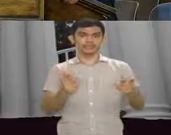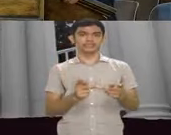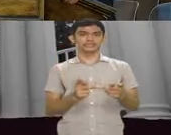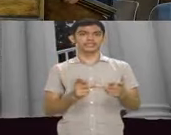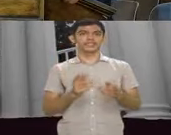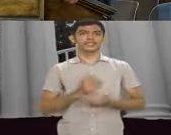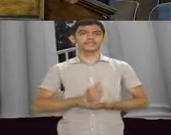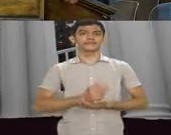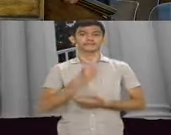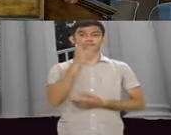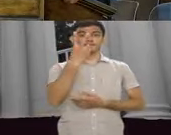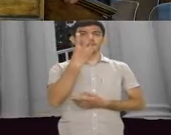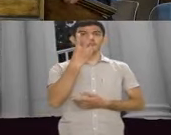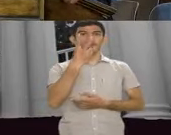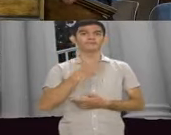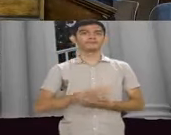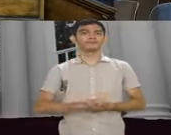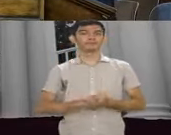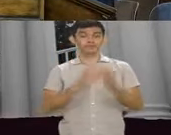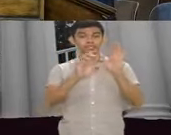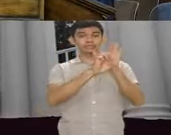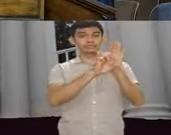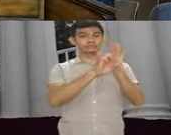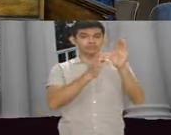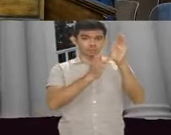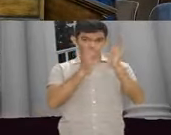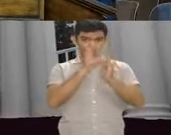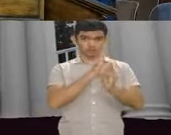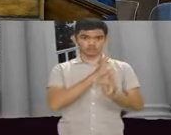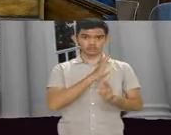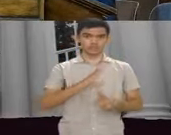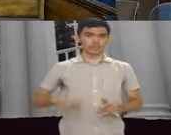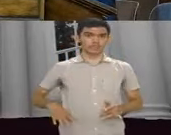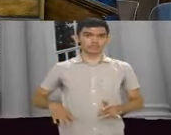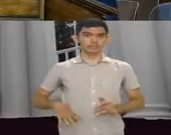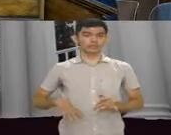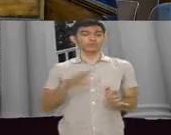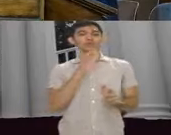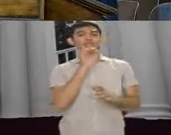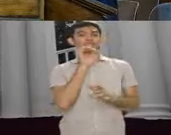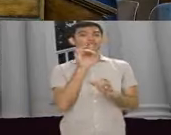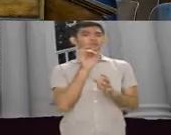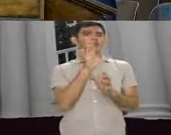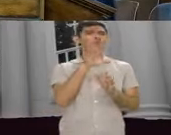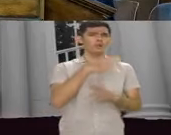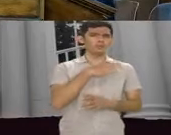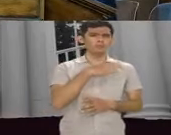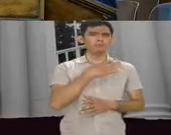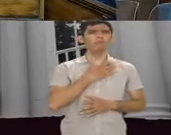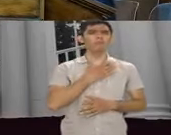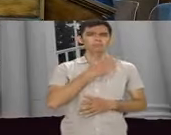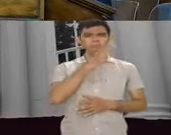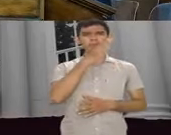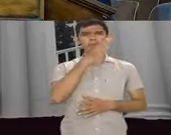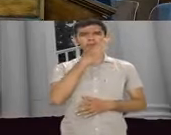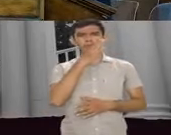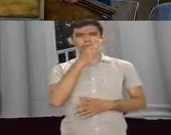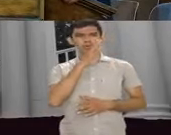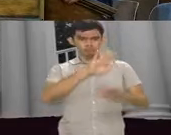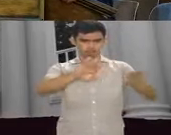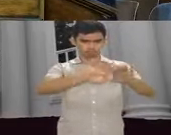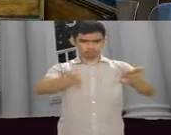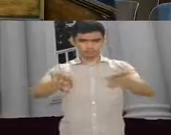Secondly, for example, if Jesus said, uy, akong mama, padaplin mo. Mama,